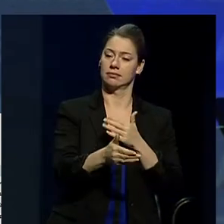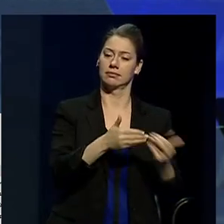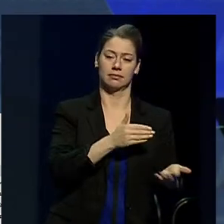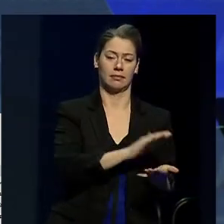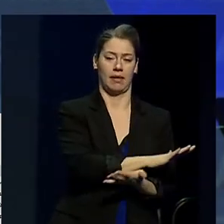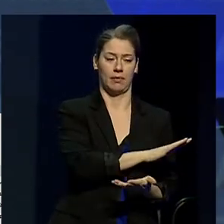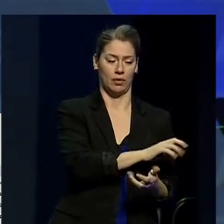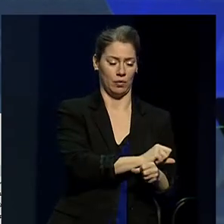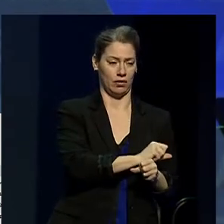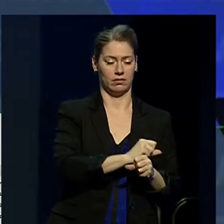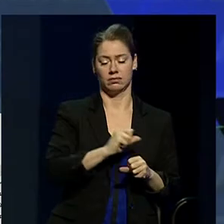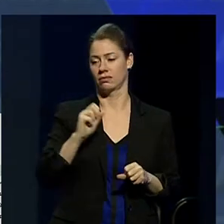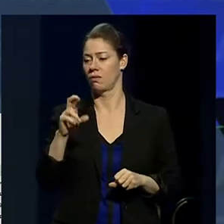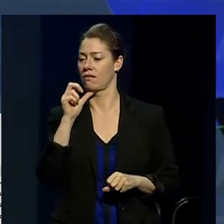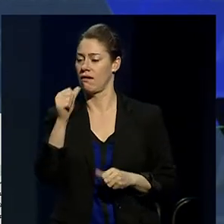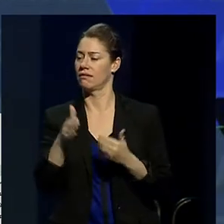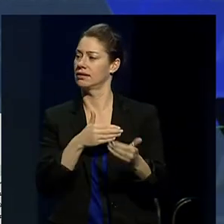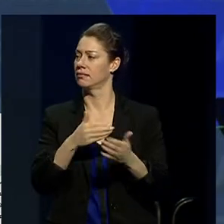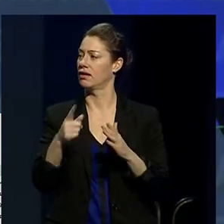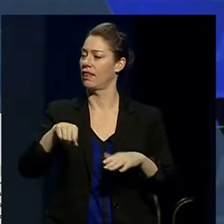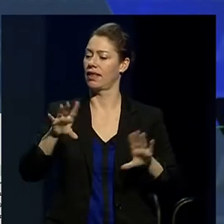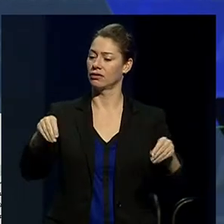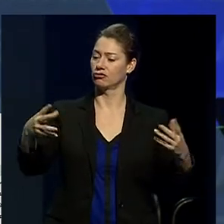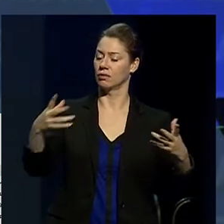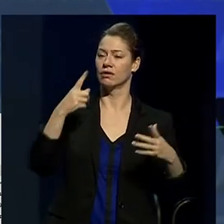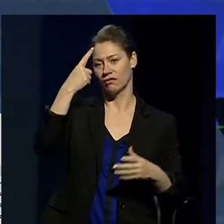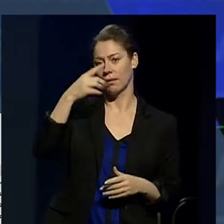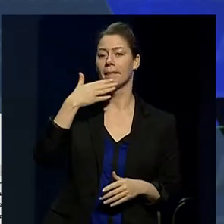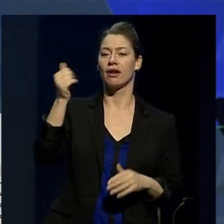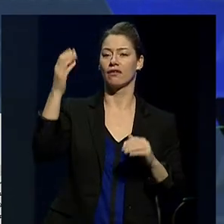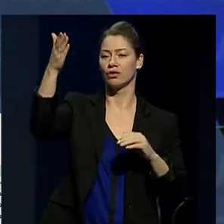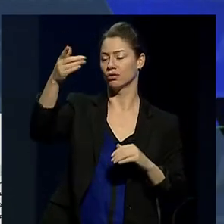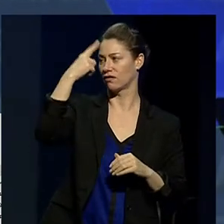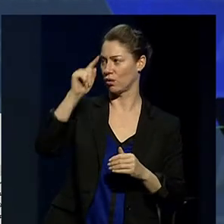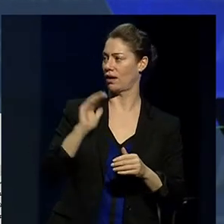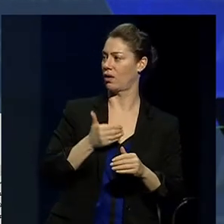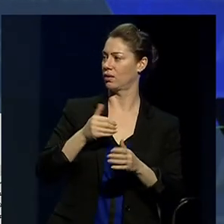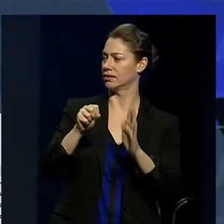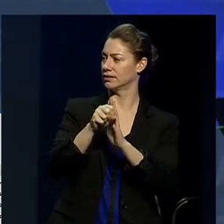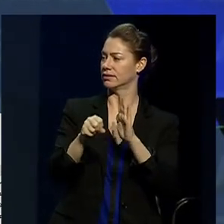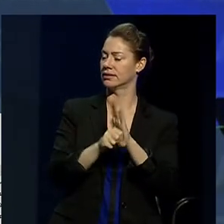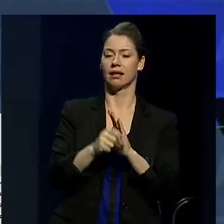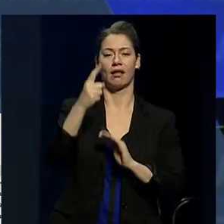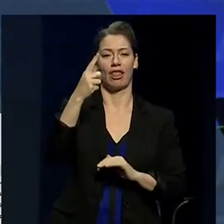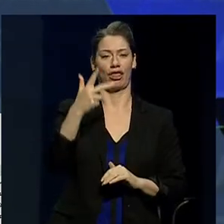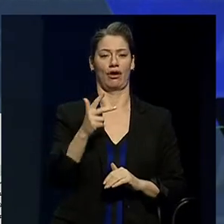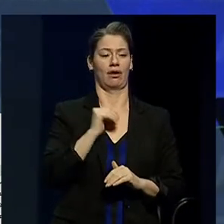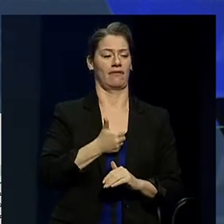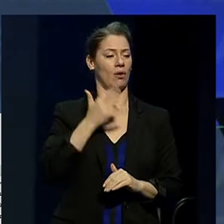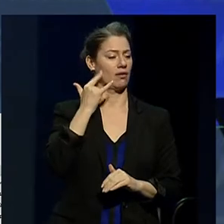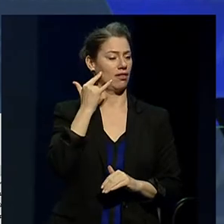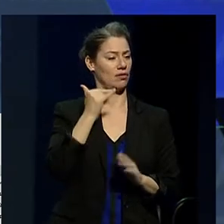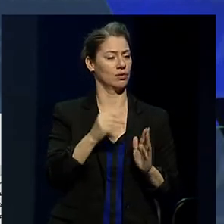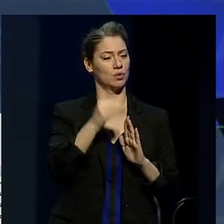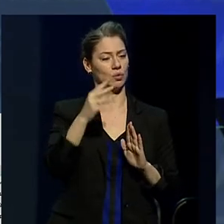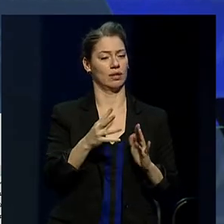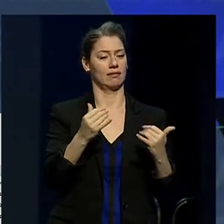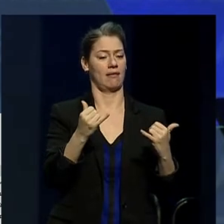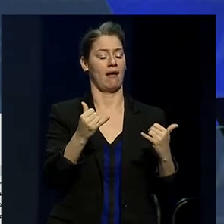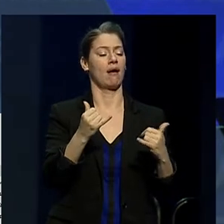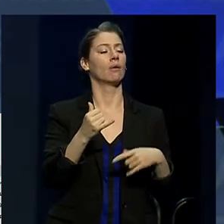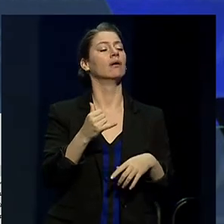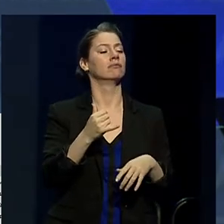know they're going to contribute to a brighter future for our state. One third of our California students, over 2 million, are now in safe